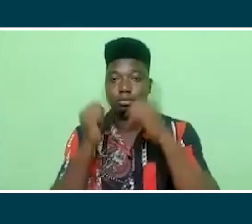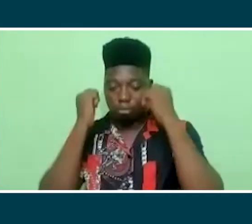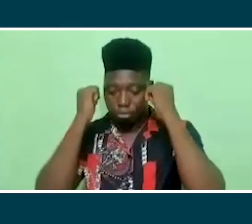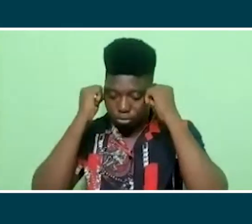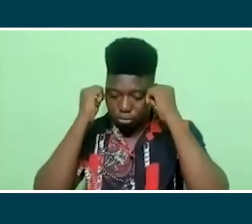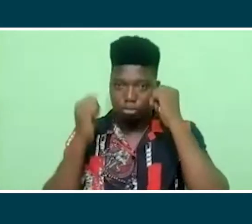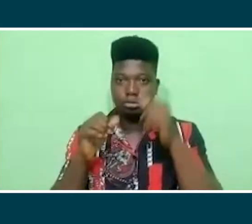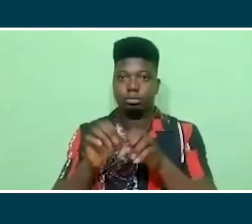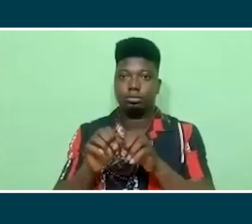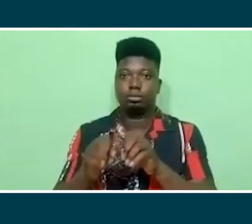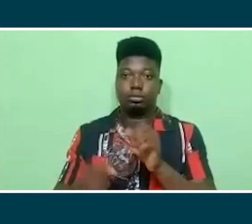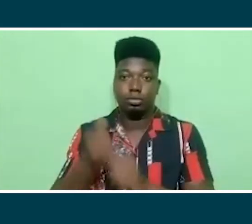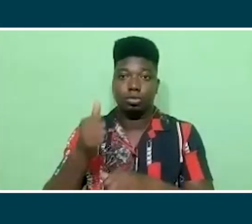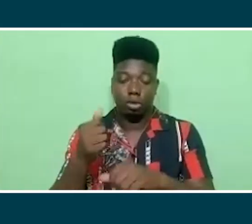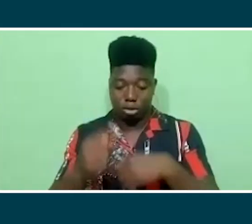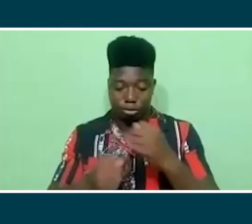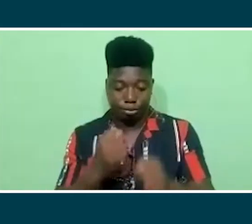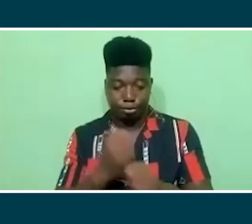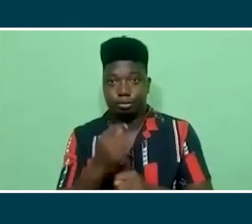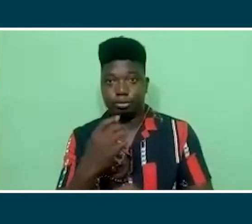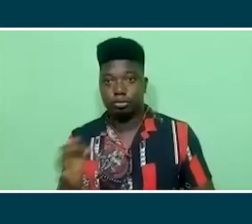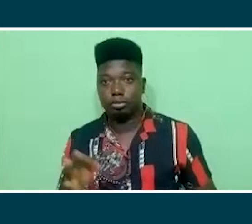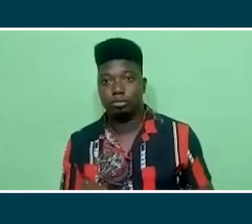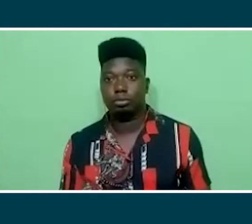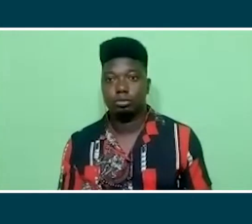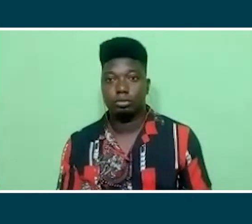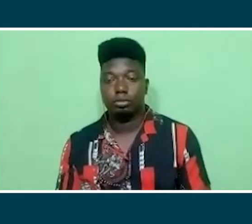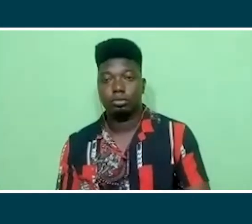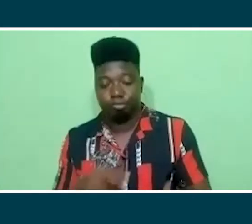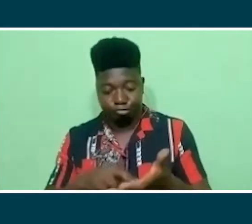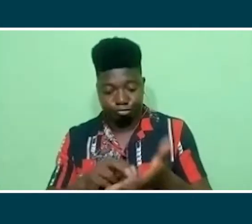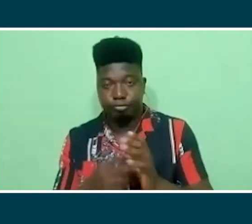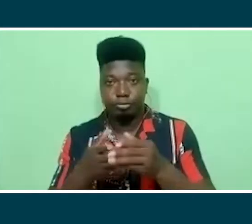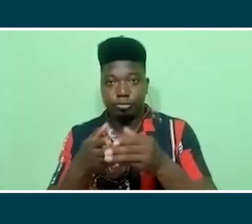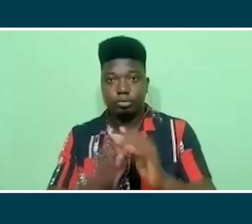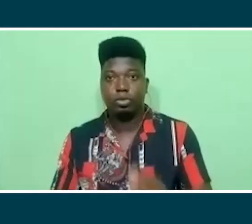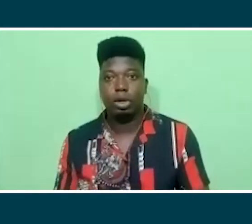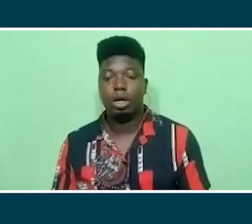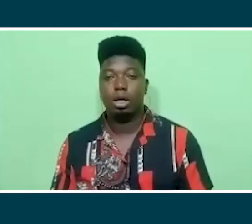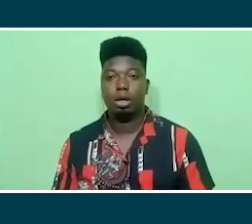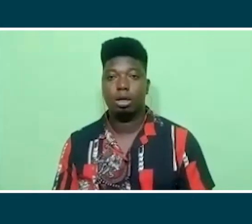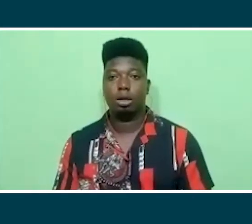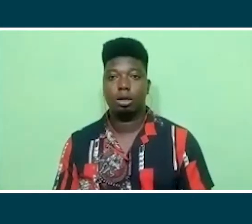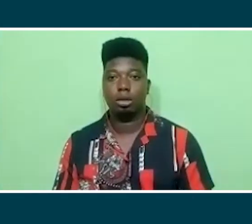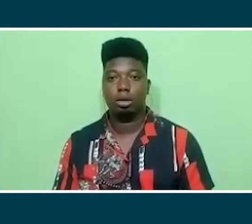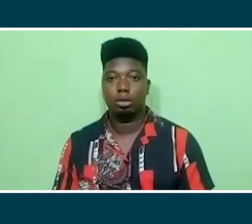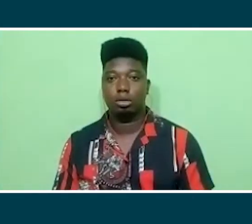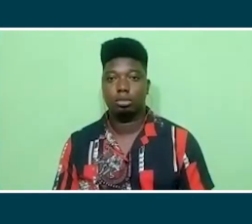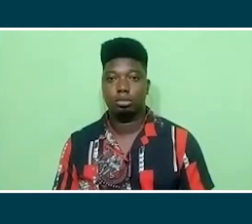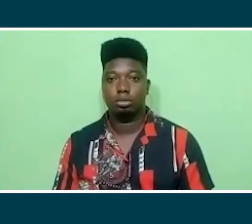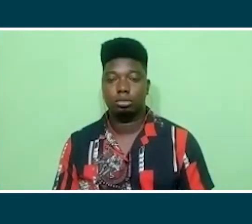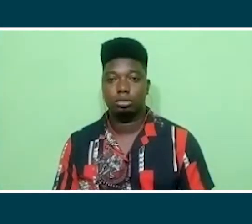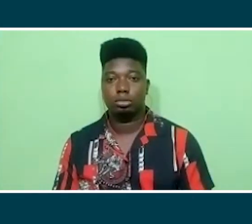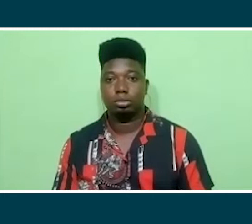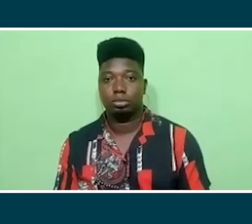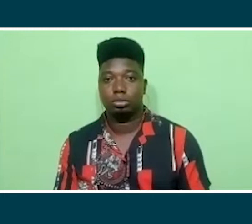kind of well-meaning reader wouldn't clue into it because that's how it's always been. But if you can take a step back and go,